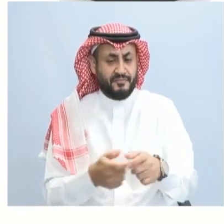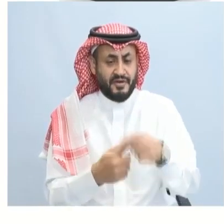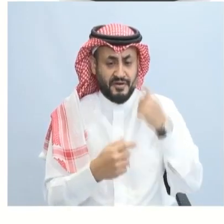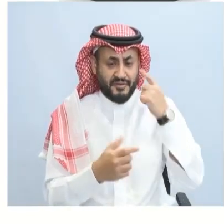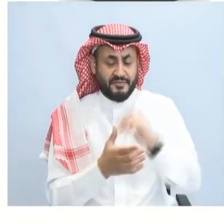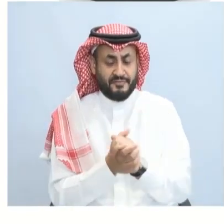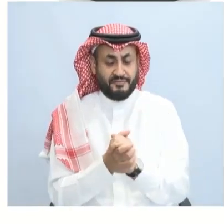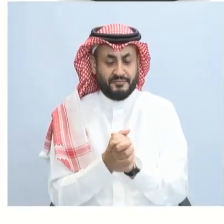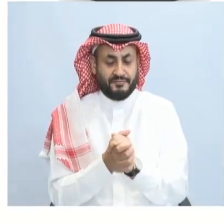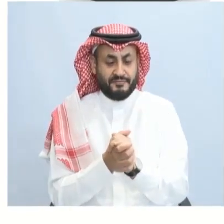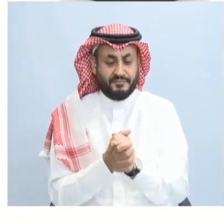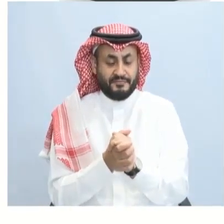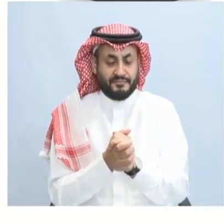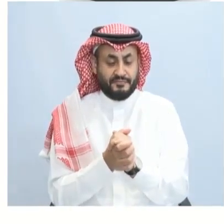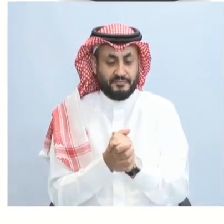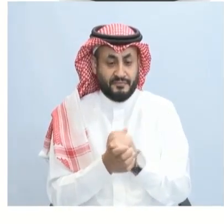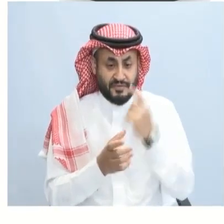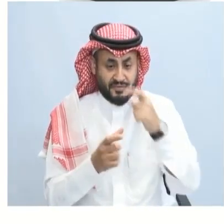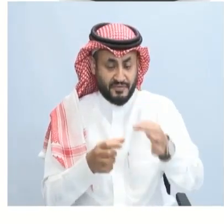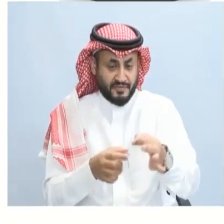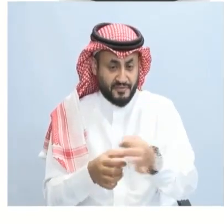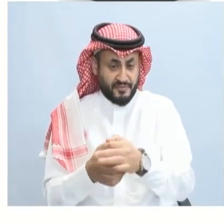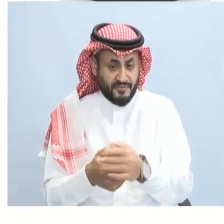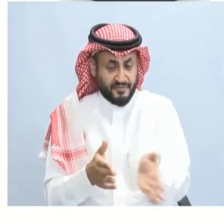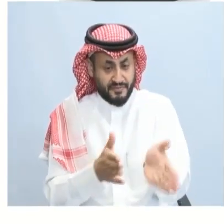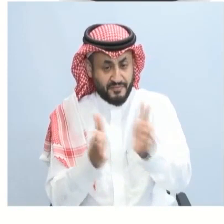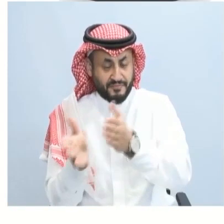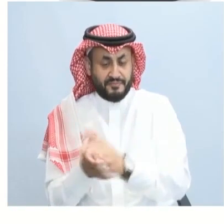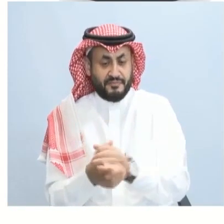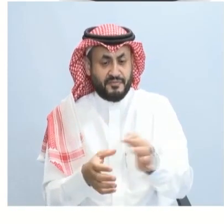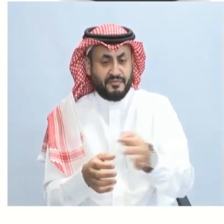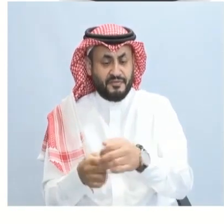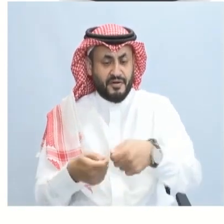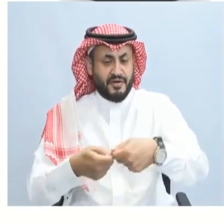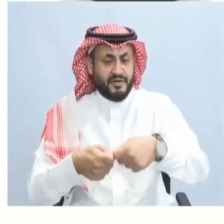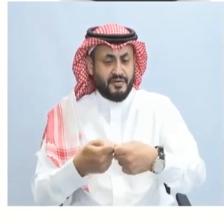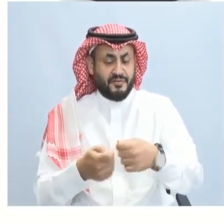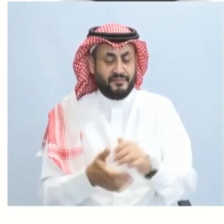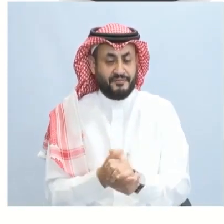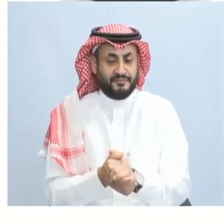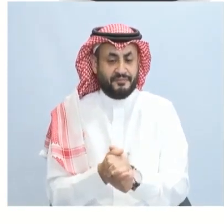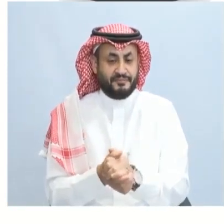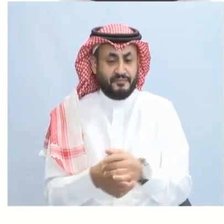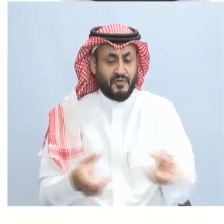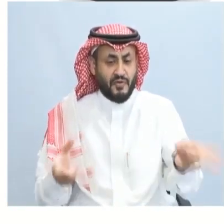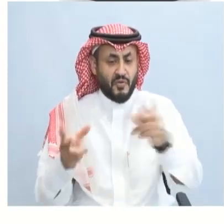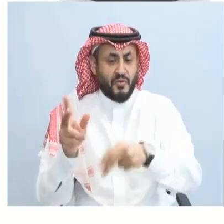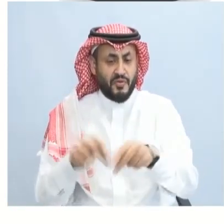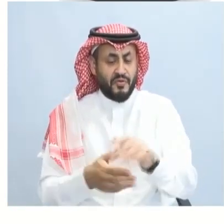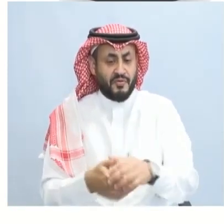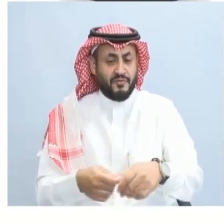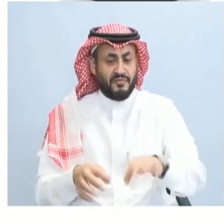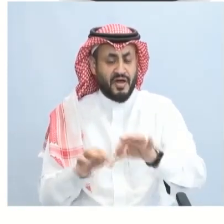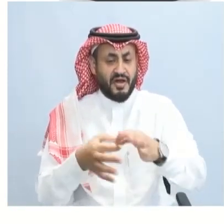1000 BCE. The coins were made out of an inexpensive metal and had holes in them so that they could be put together to make a